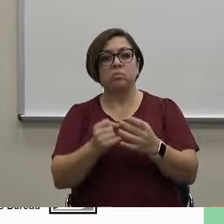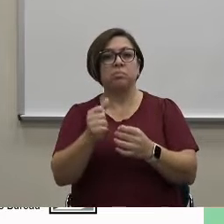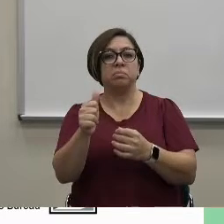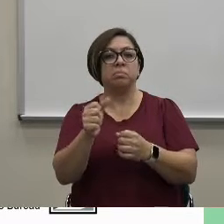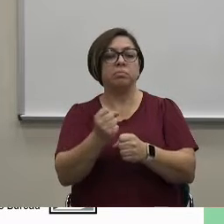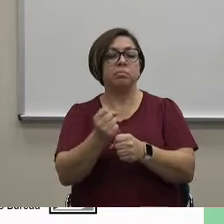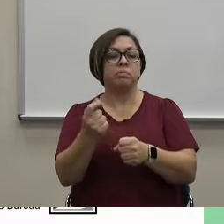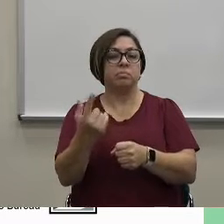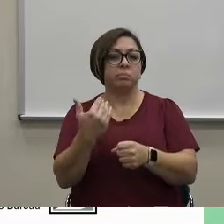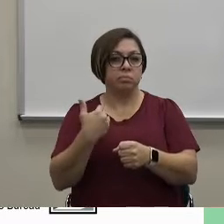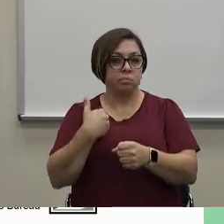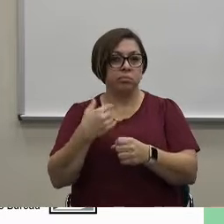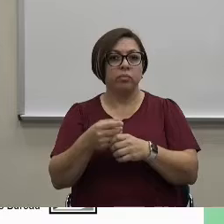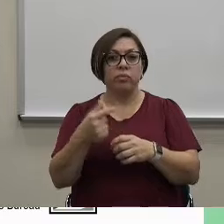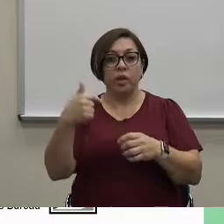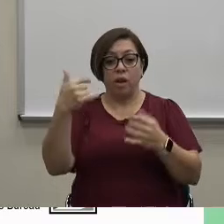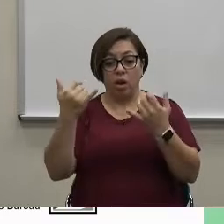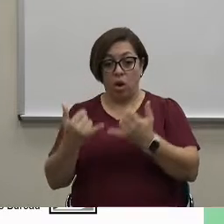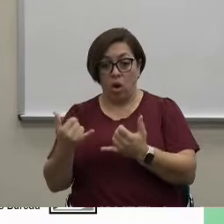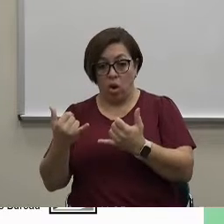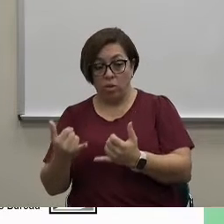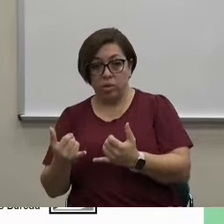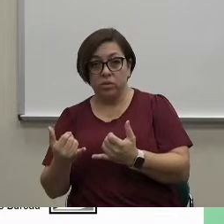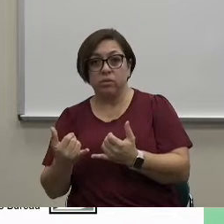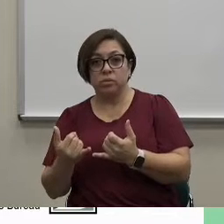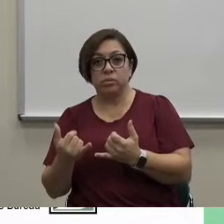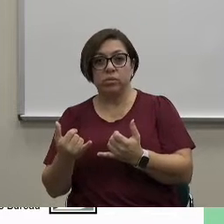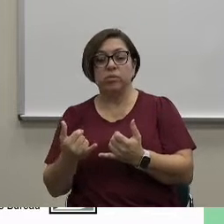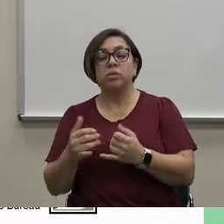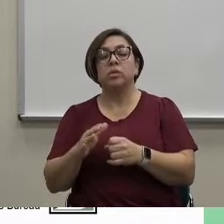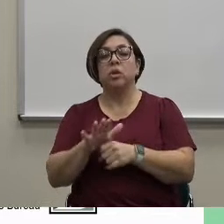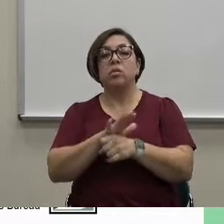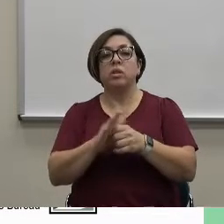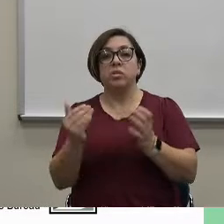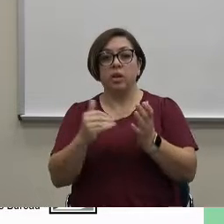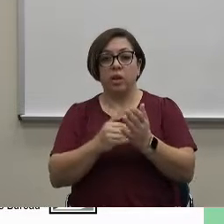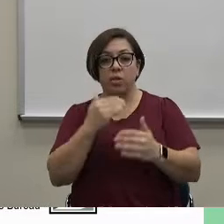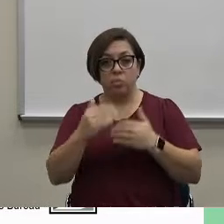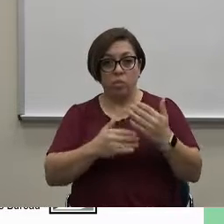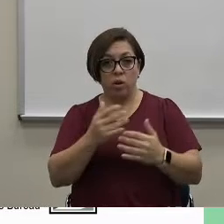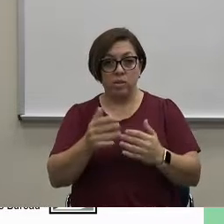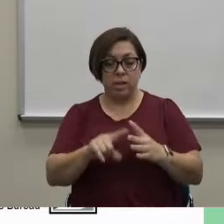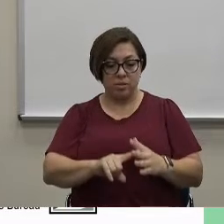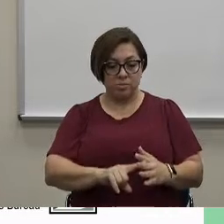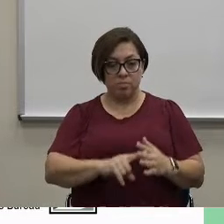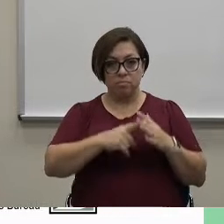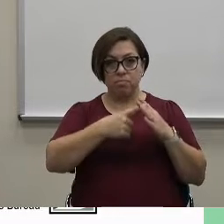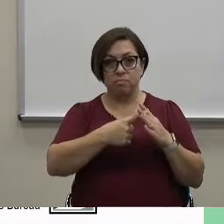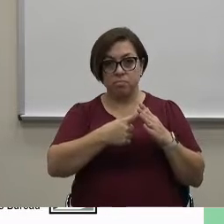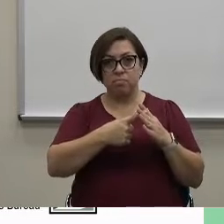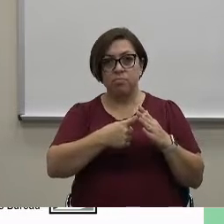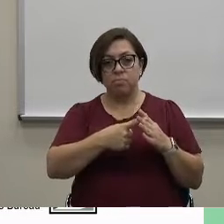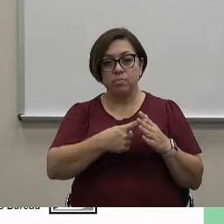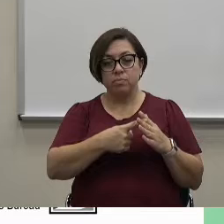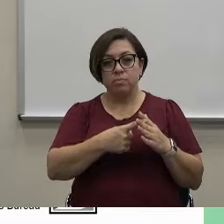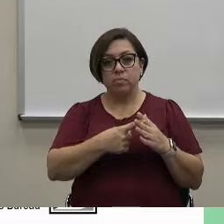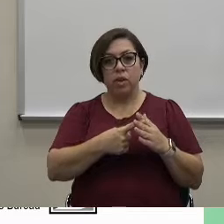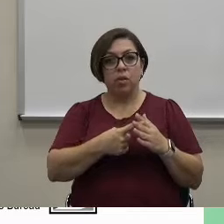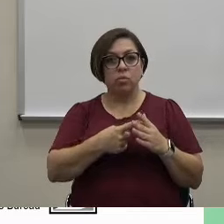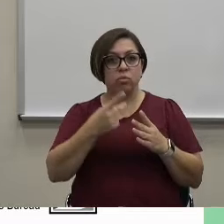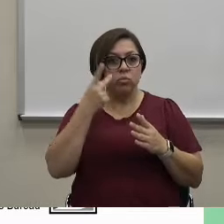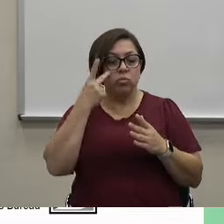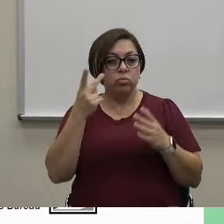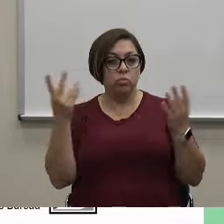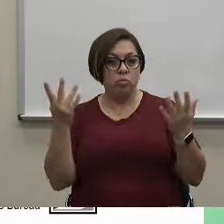And so this is the current, what we refer to during the redistricting process as the benchmark districts. And this is what we are looking at and